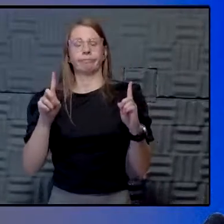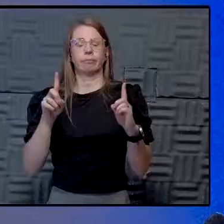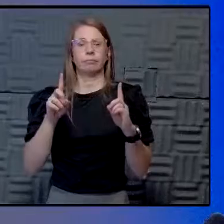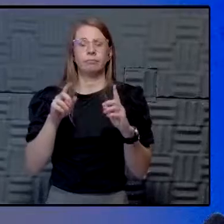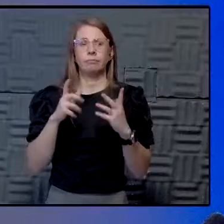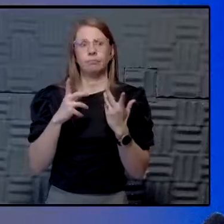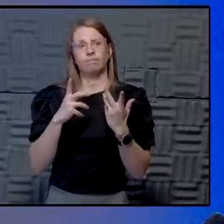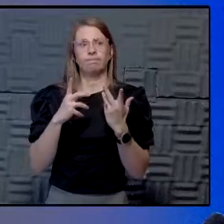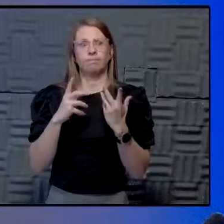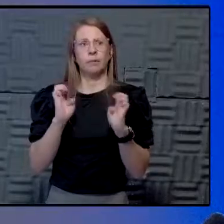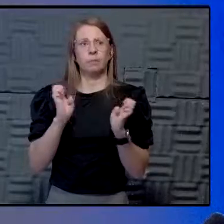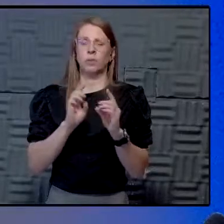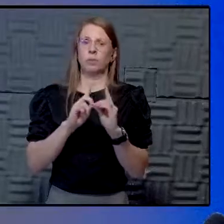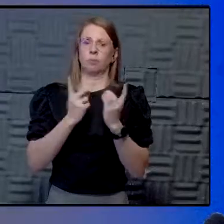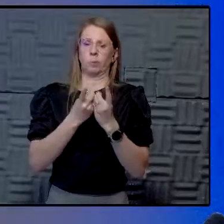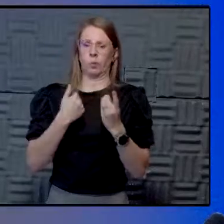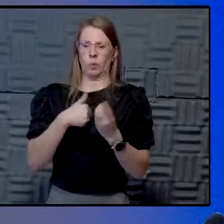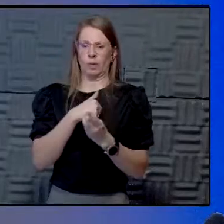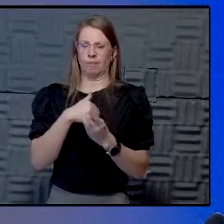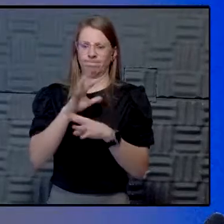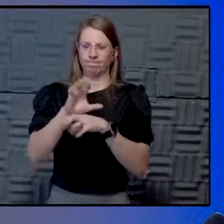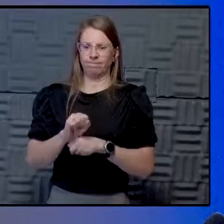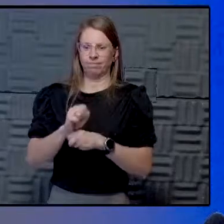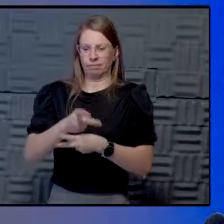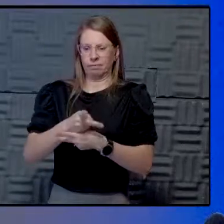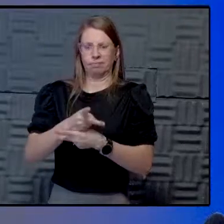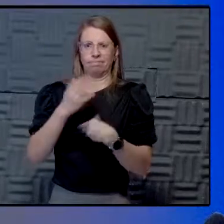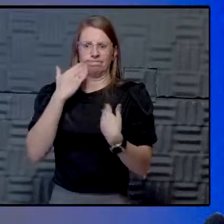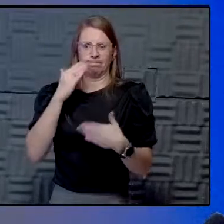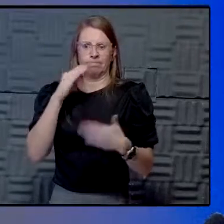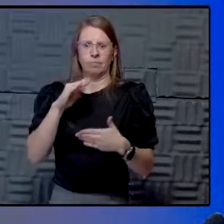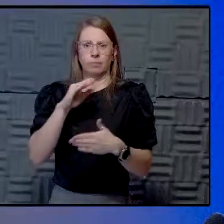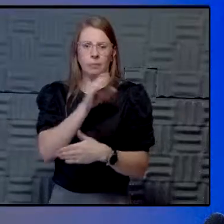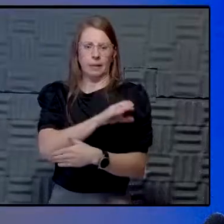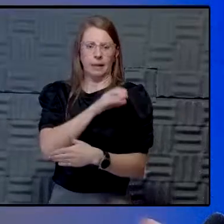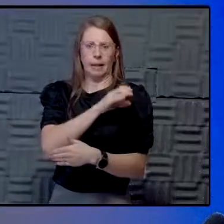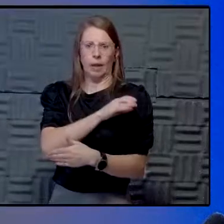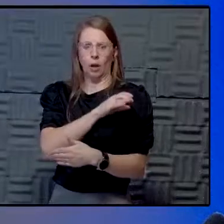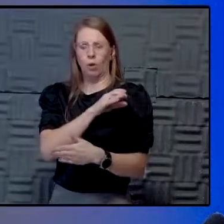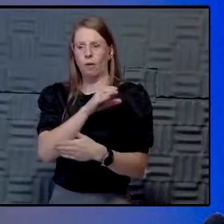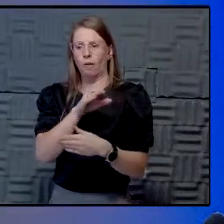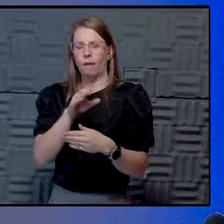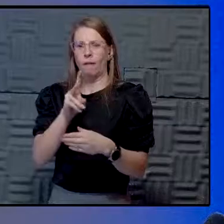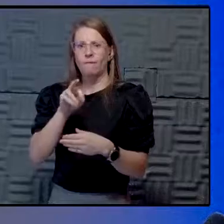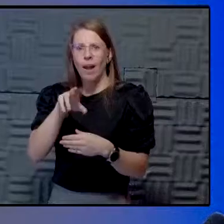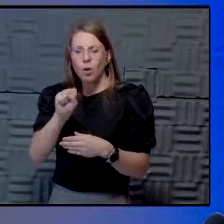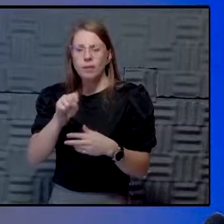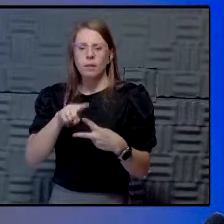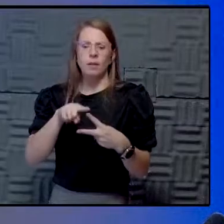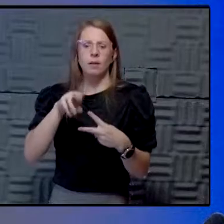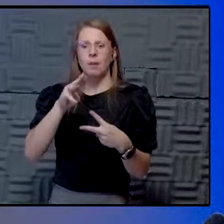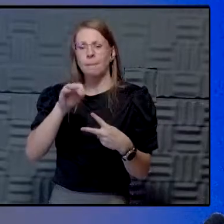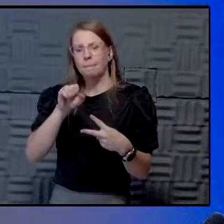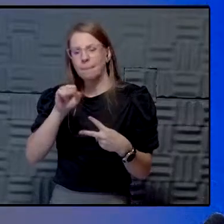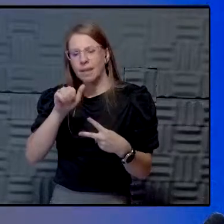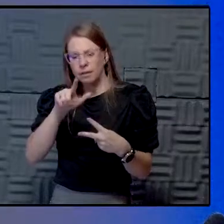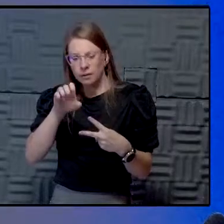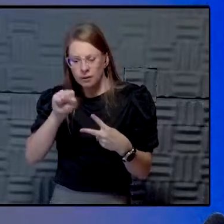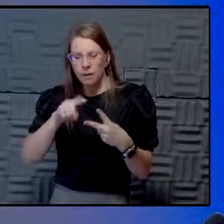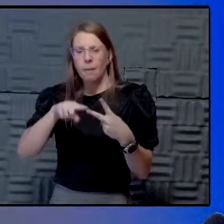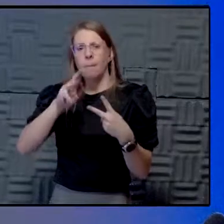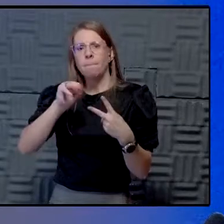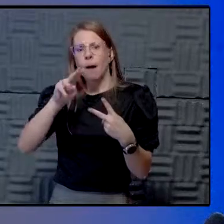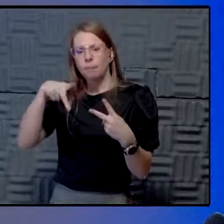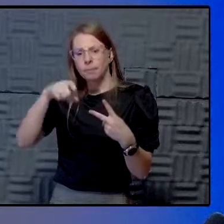we're used to taking care of the unknown. We're used to taking care of communicable viruses, measles, mumps, and chickenpox, and influenza.